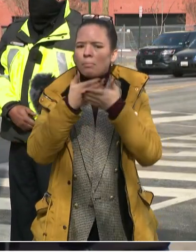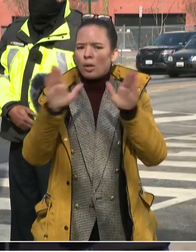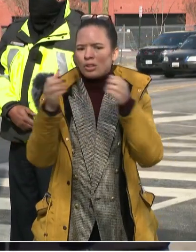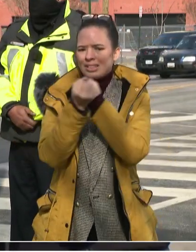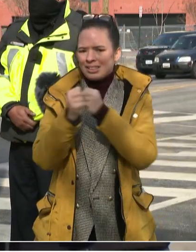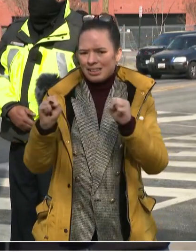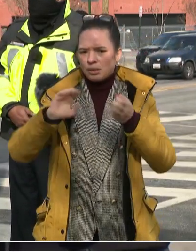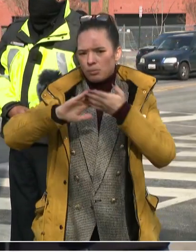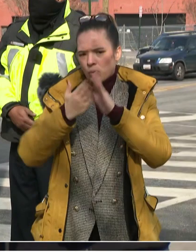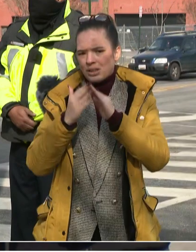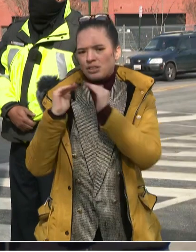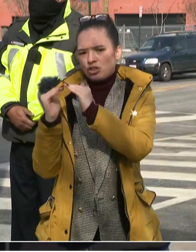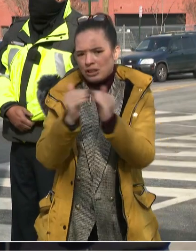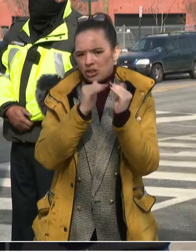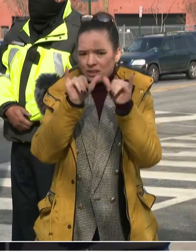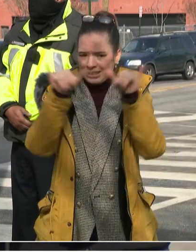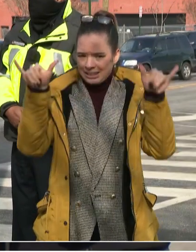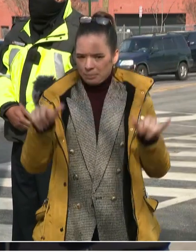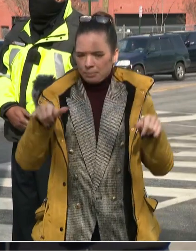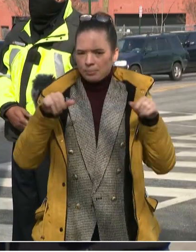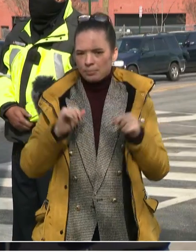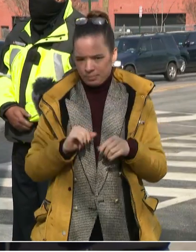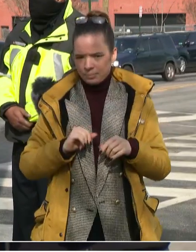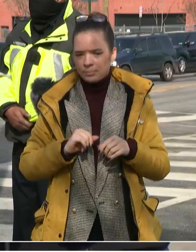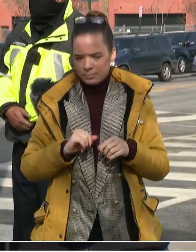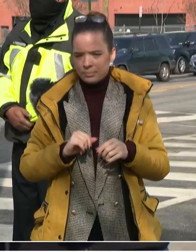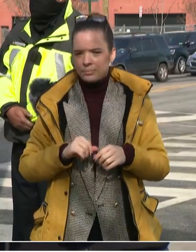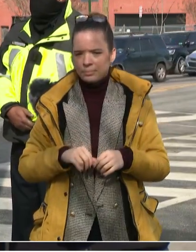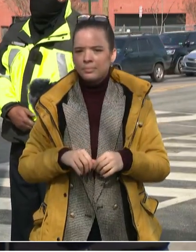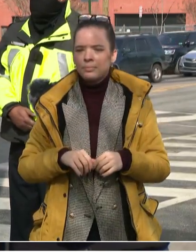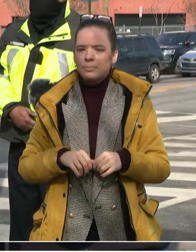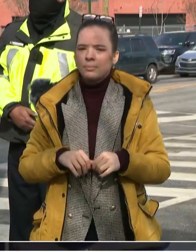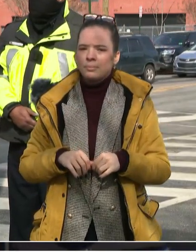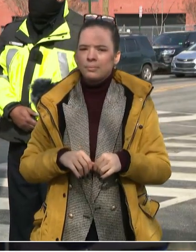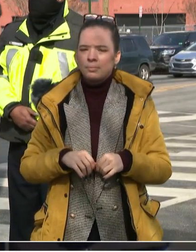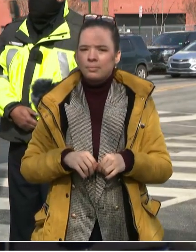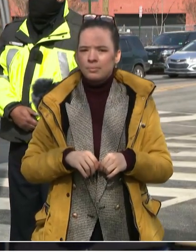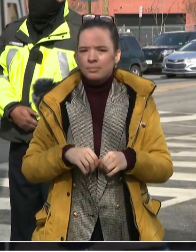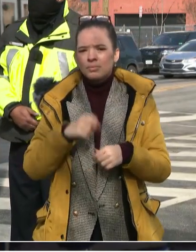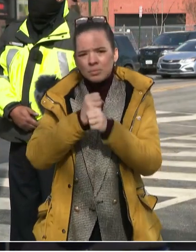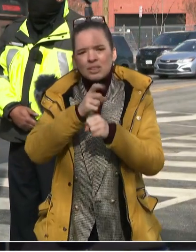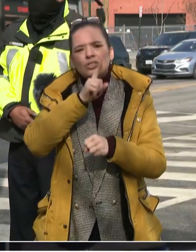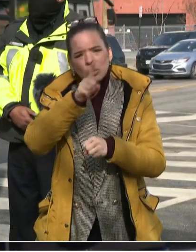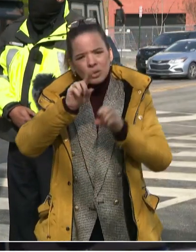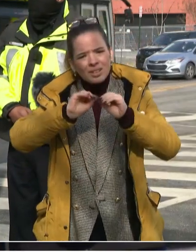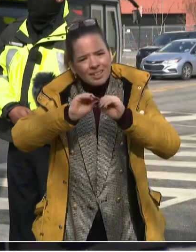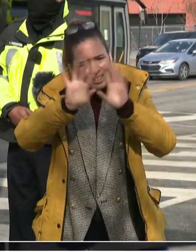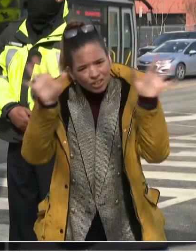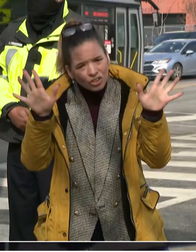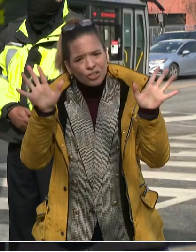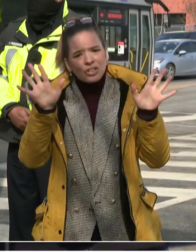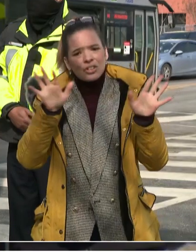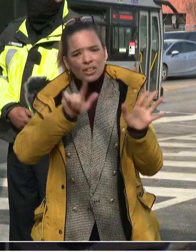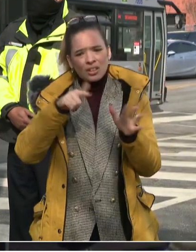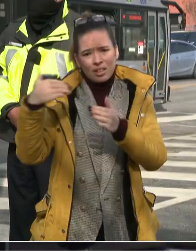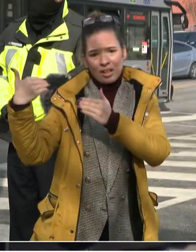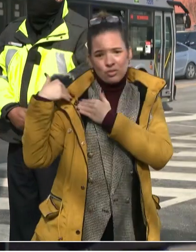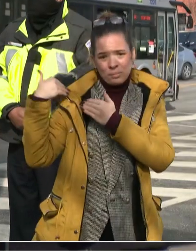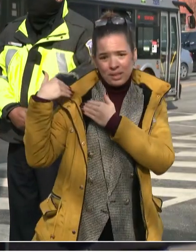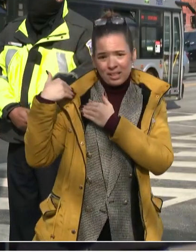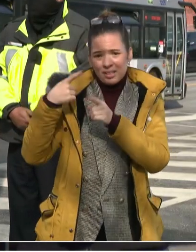justice ecosystem. And so I want to be very clear that when we talk about accountability from every part of our